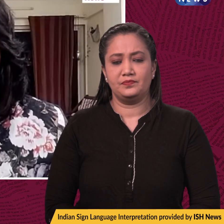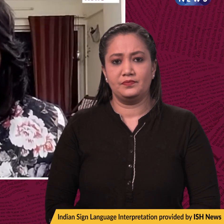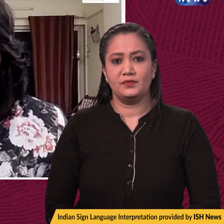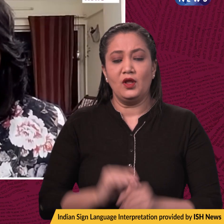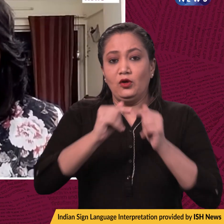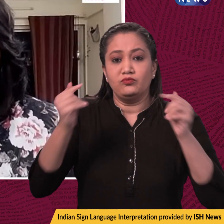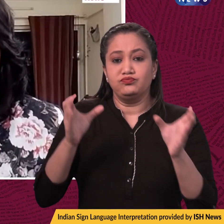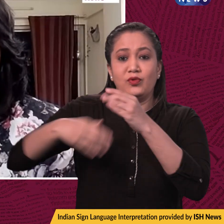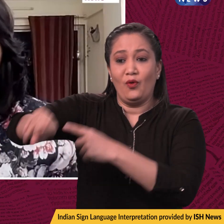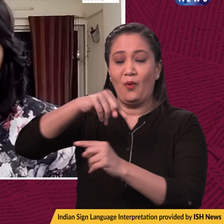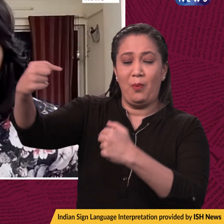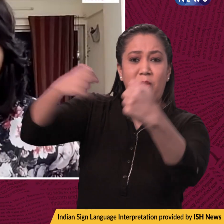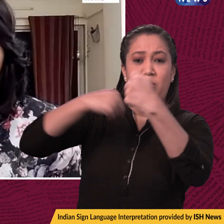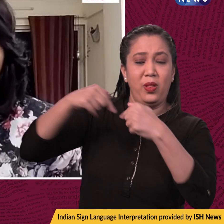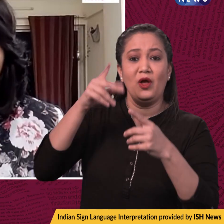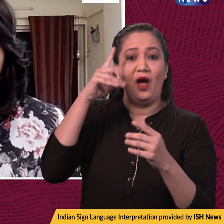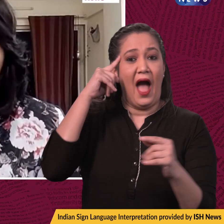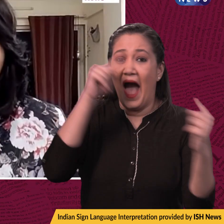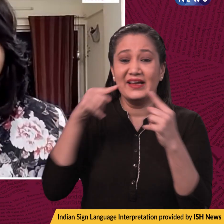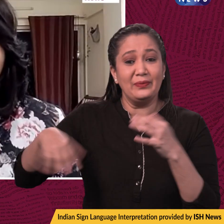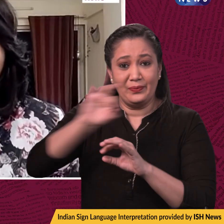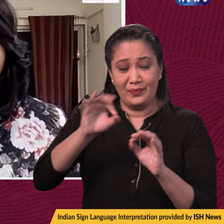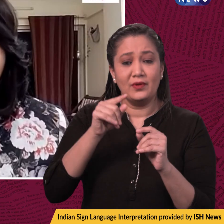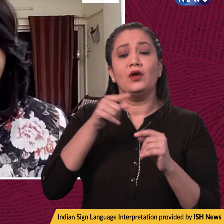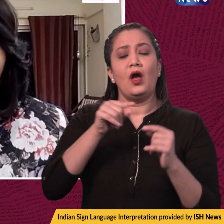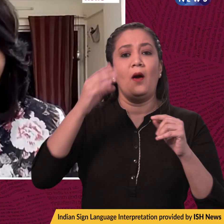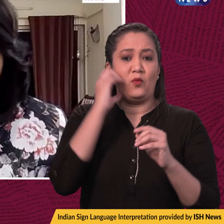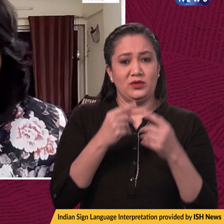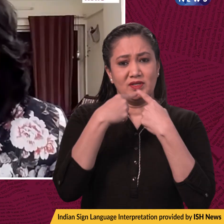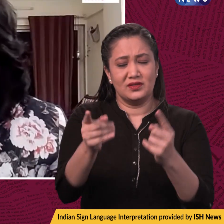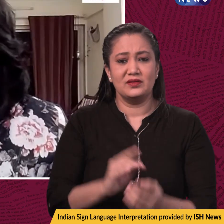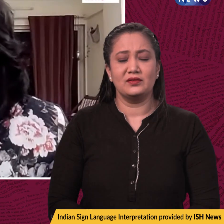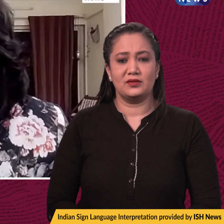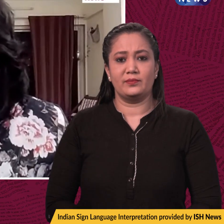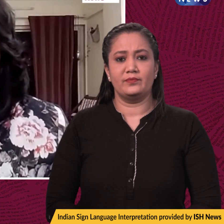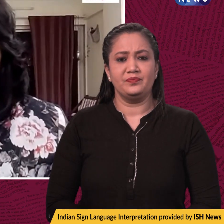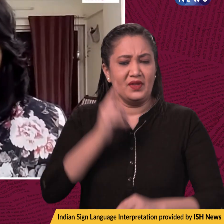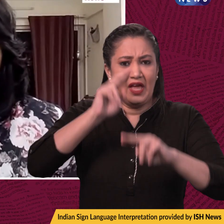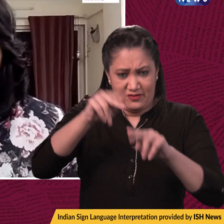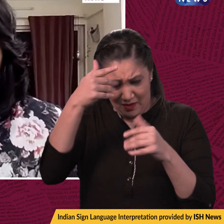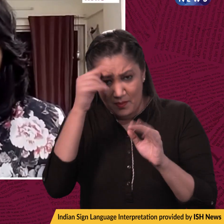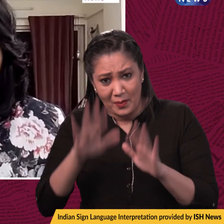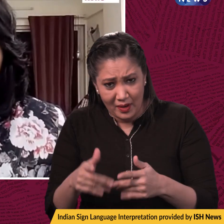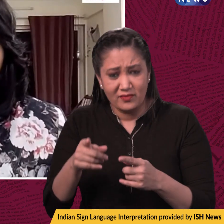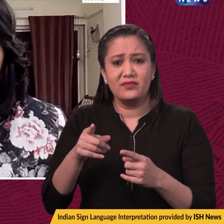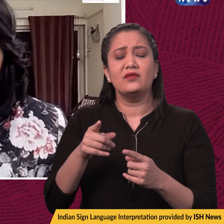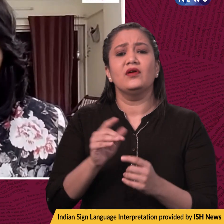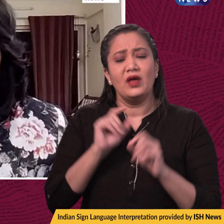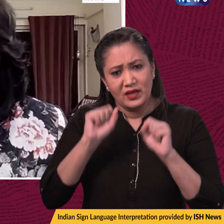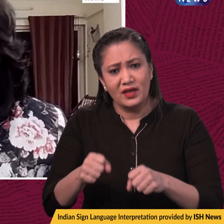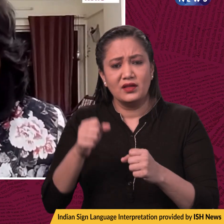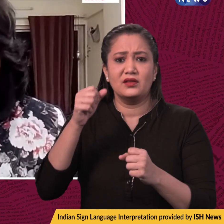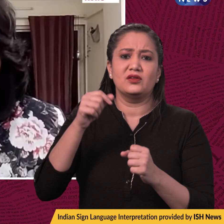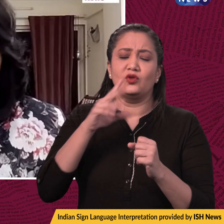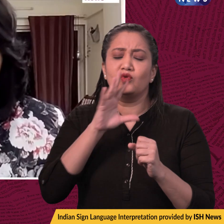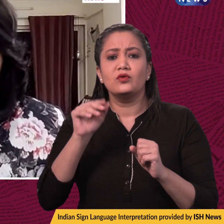the opposition who are opposing the bill, Prime Minister Modi said, and I quote, if anyone has a problem with that, they